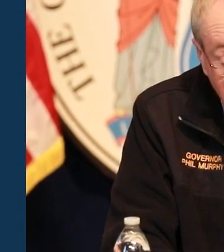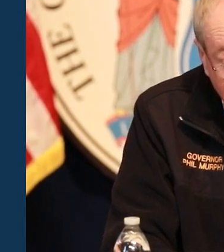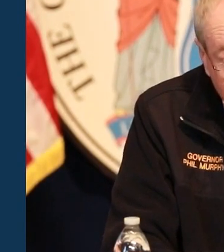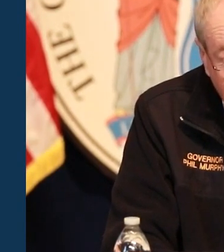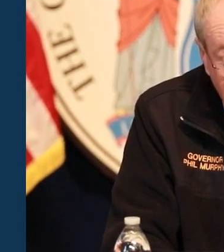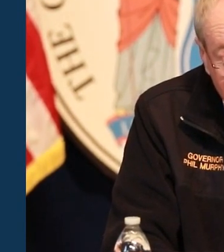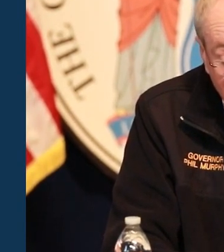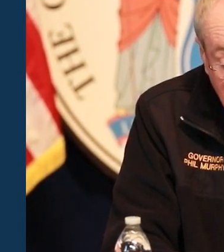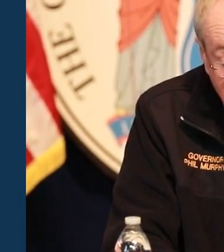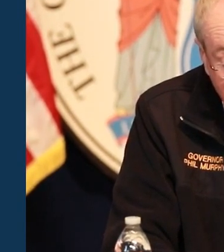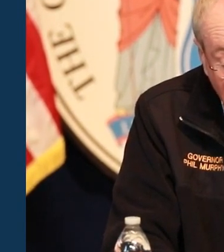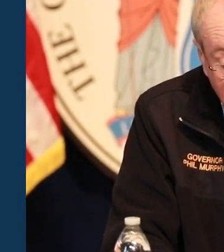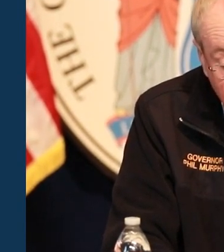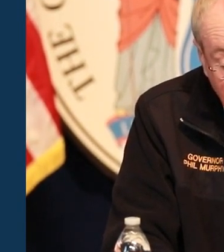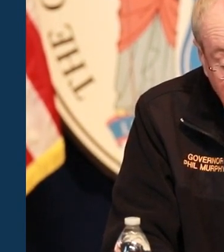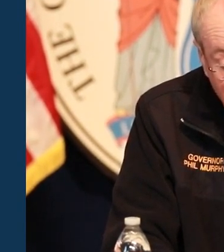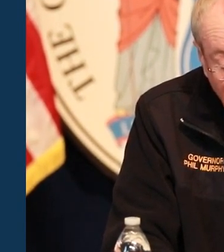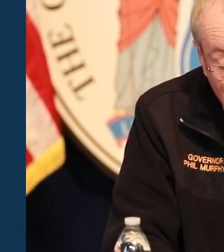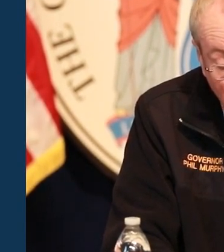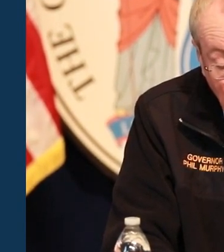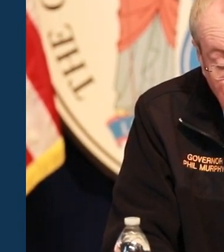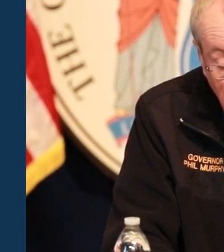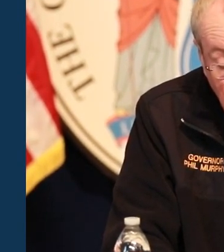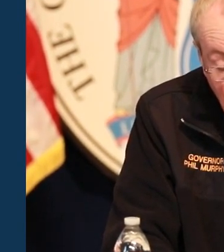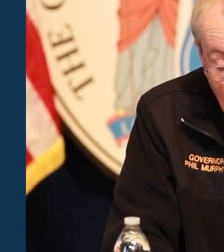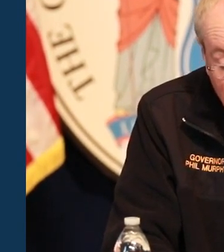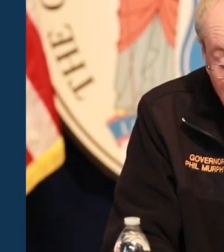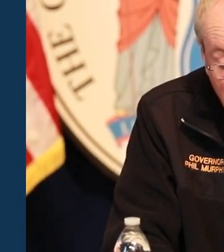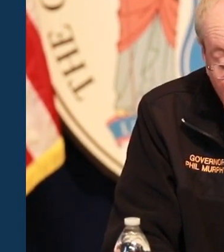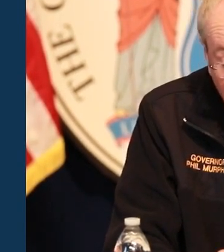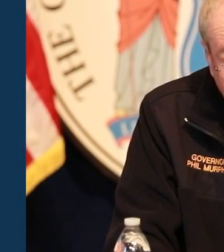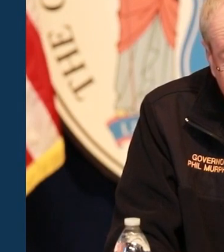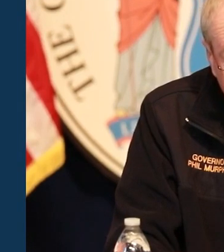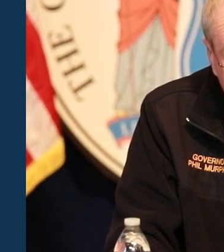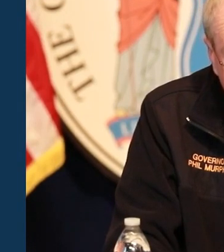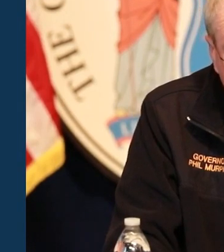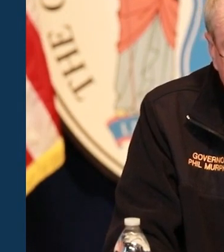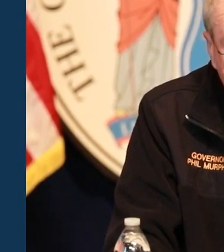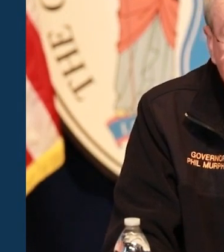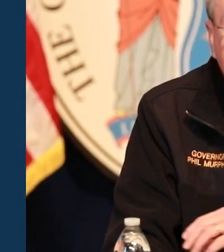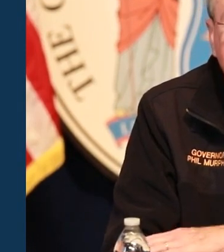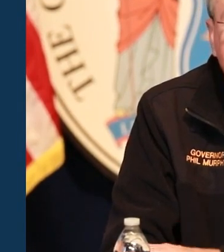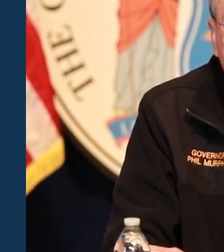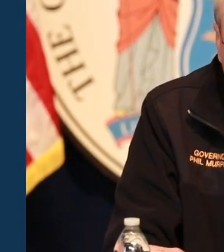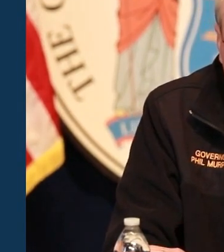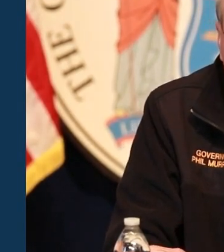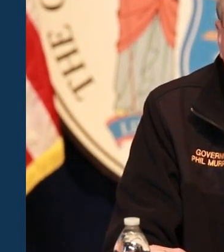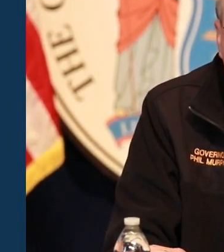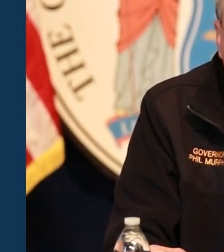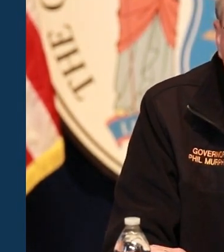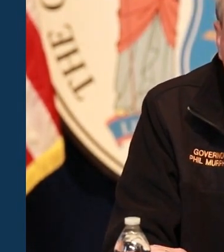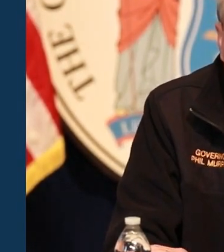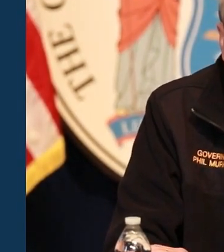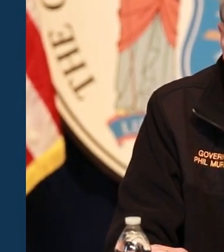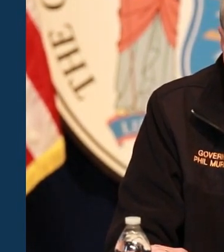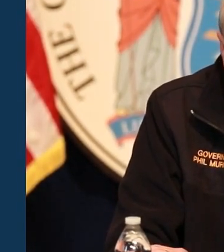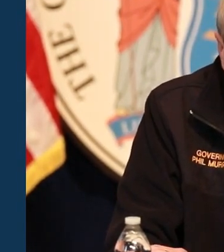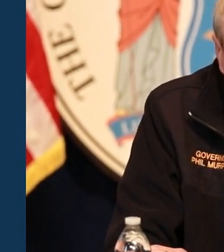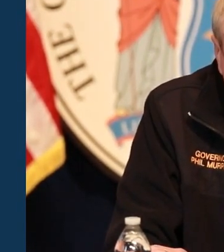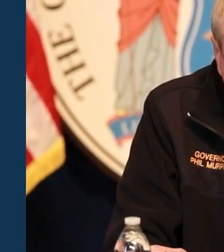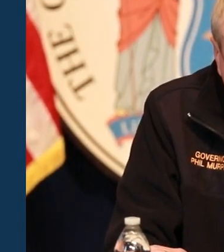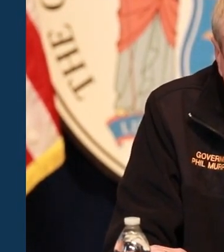have an individualized release plan to ensure they will have access to all necessary services, medical services,